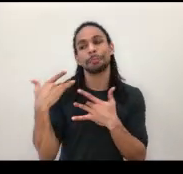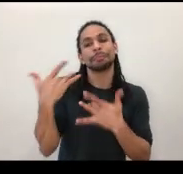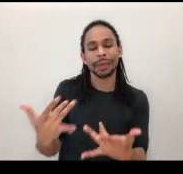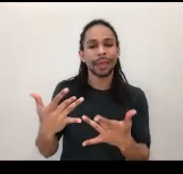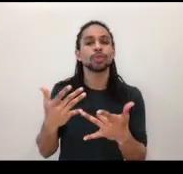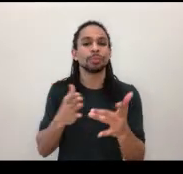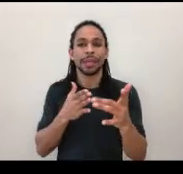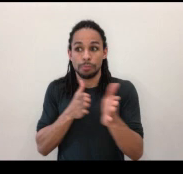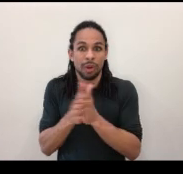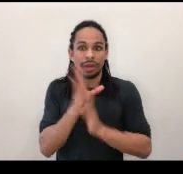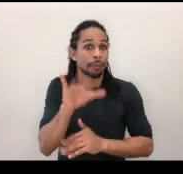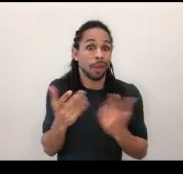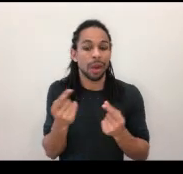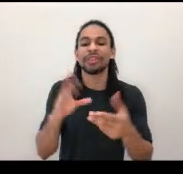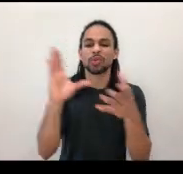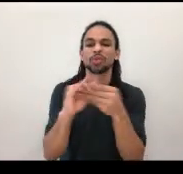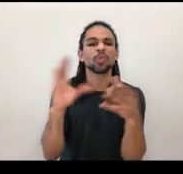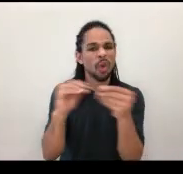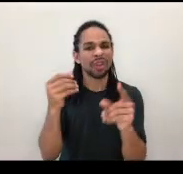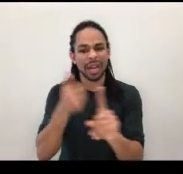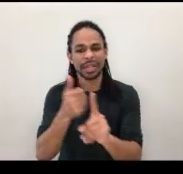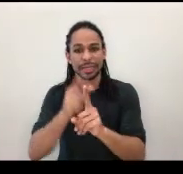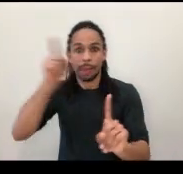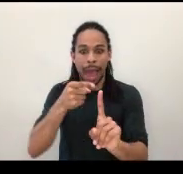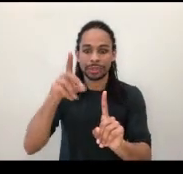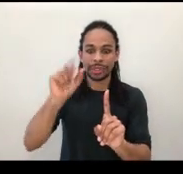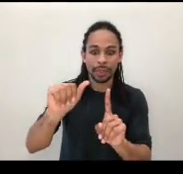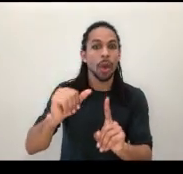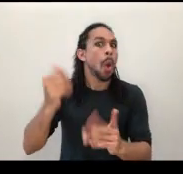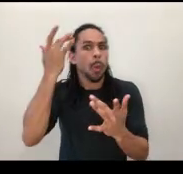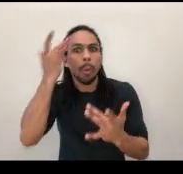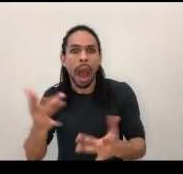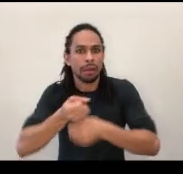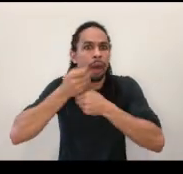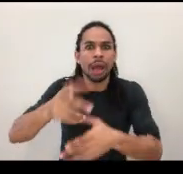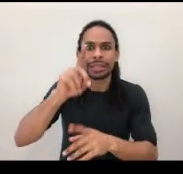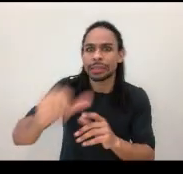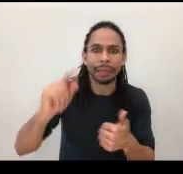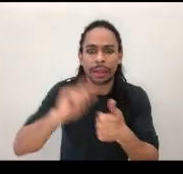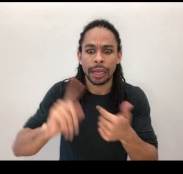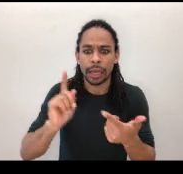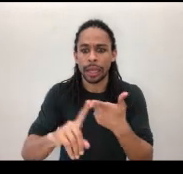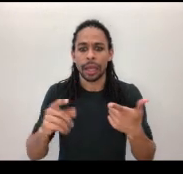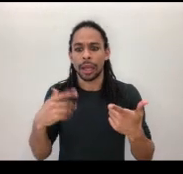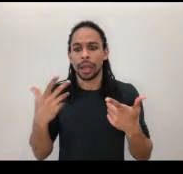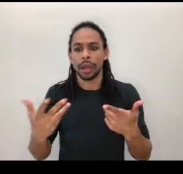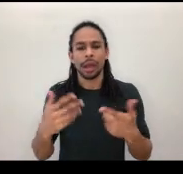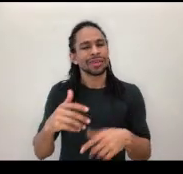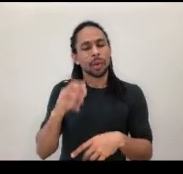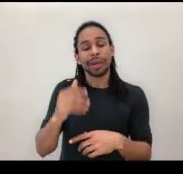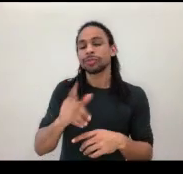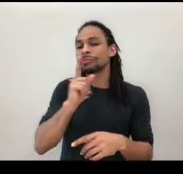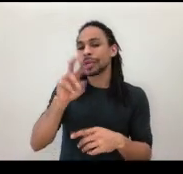what the disability is and what caused the disability. And you know, it's